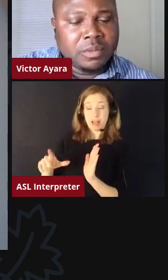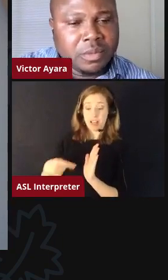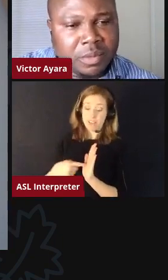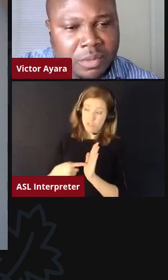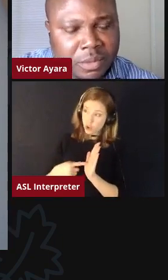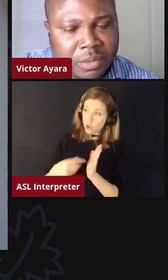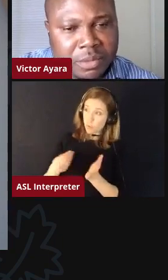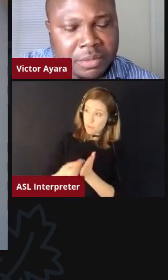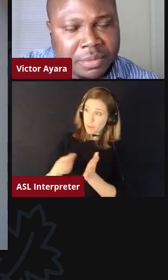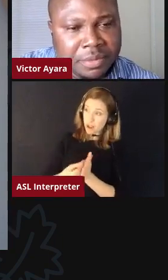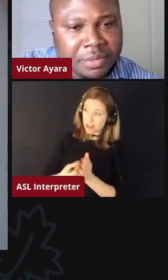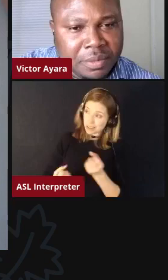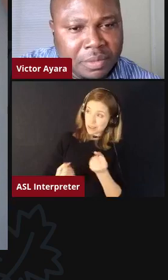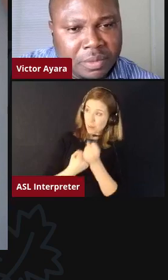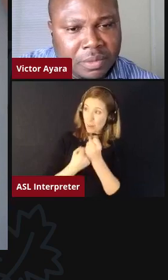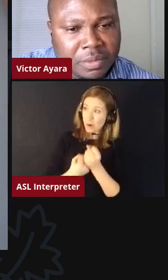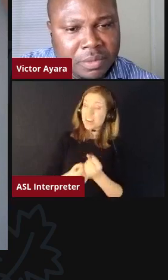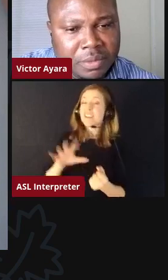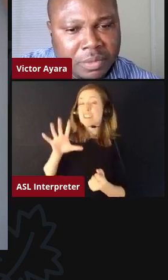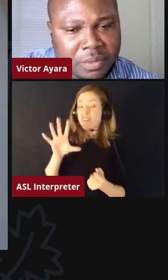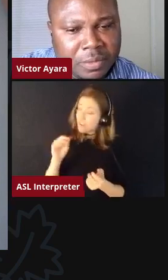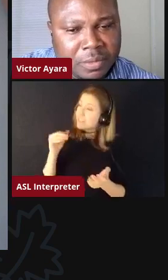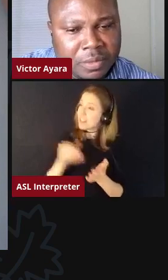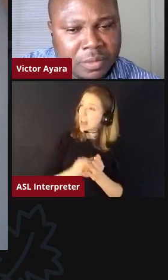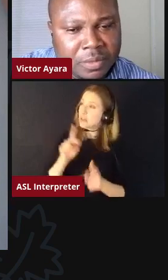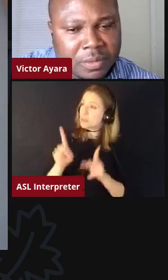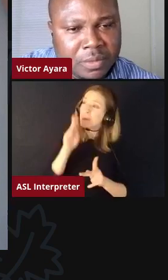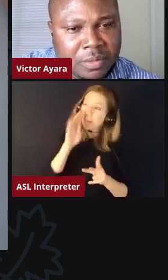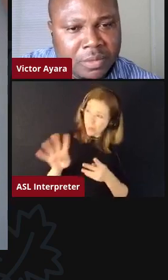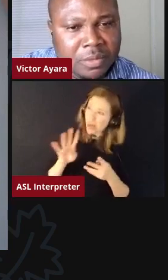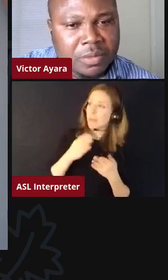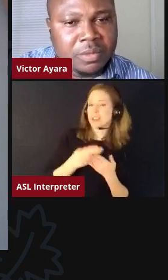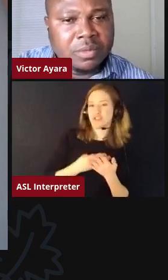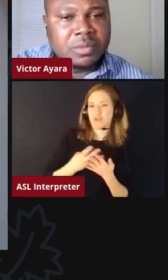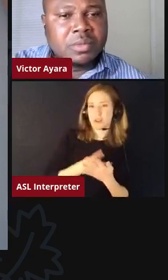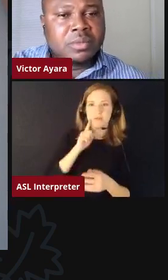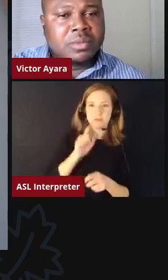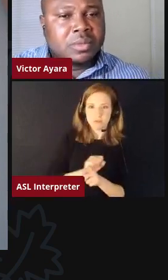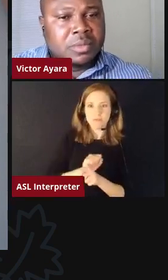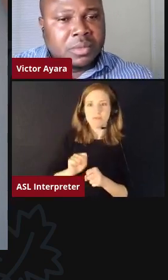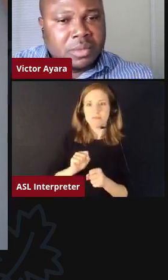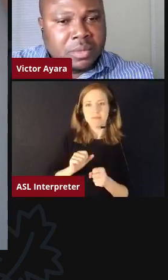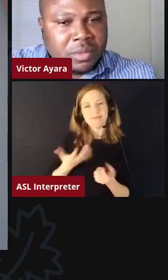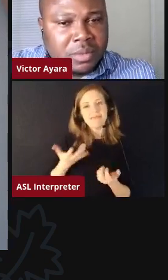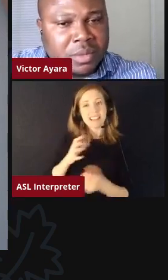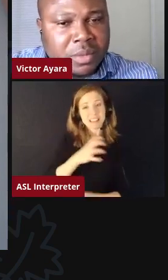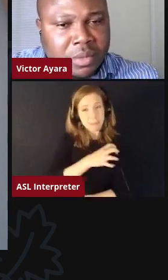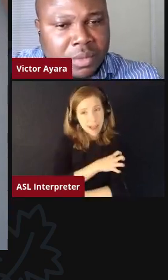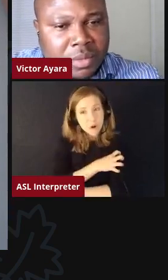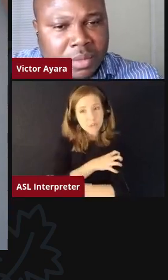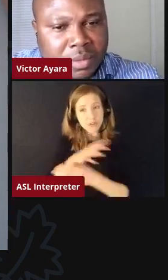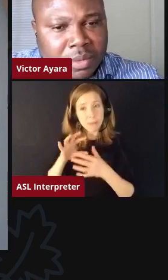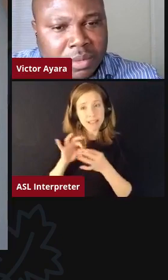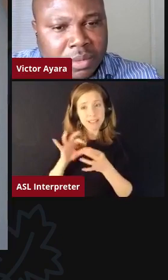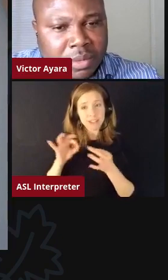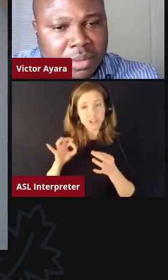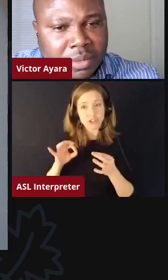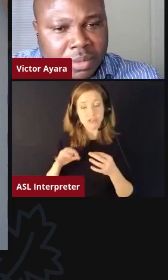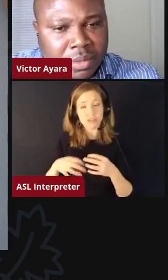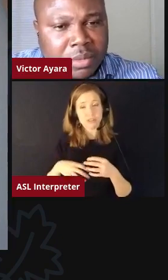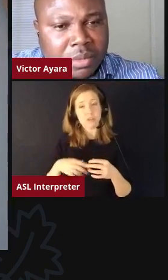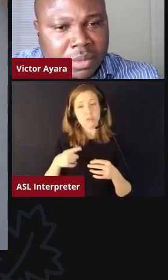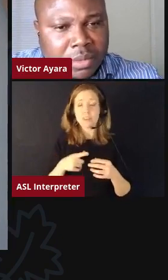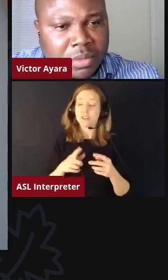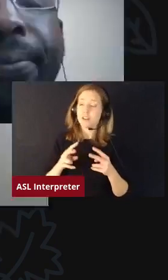can use that as a way to make sure that resources getting directed to their community. So I think that these things are very helpful, very powerful